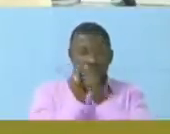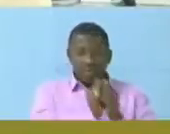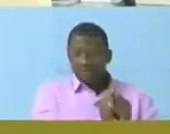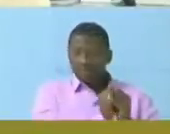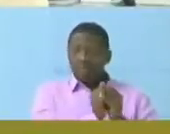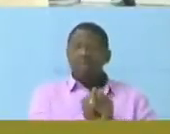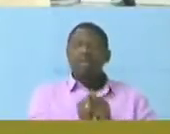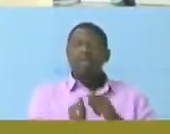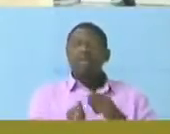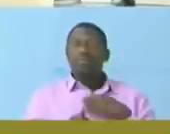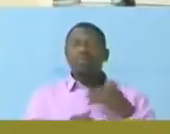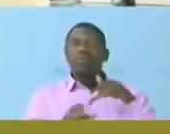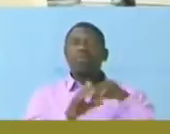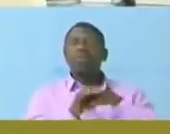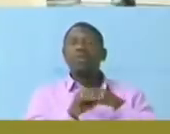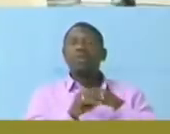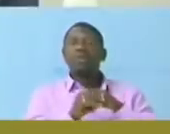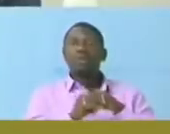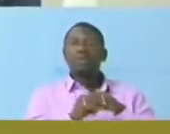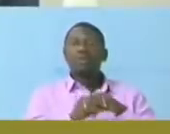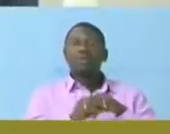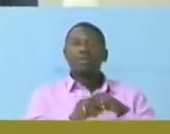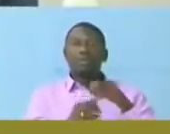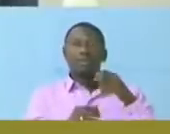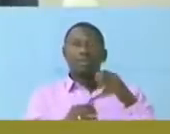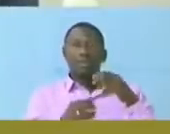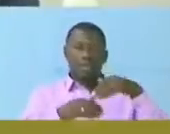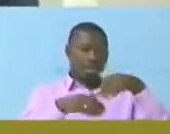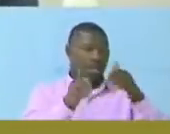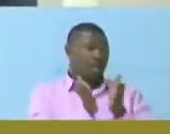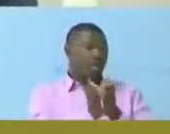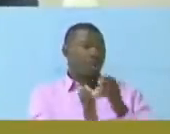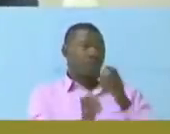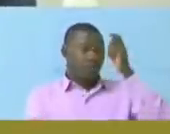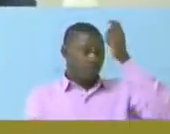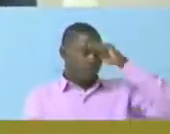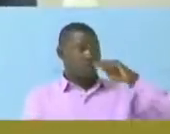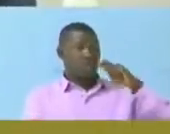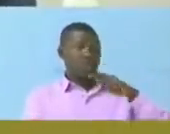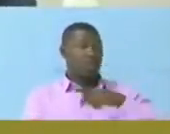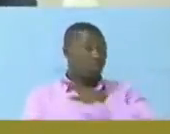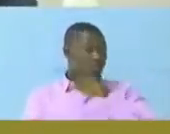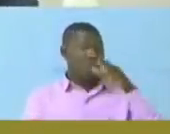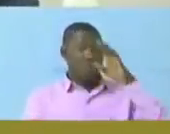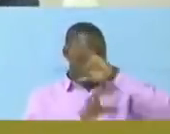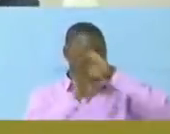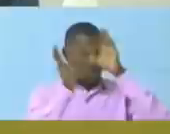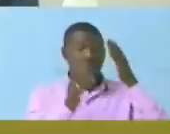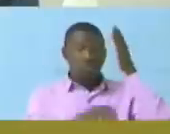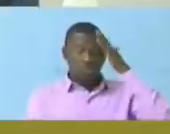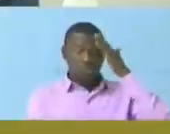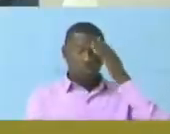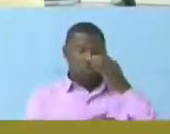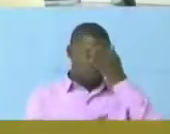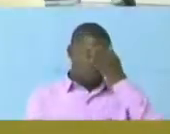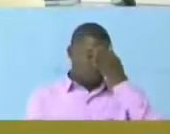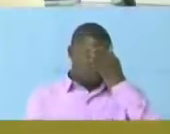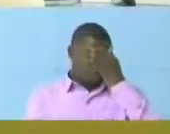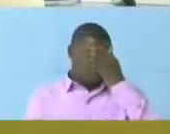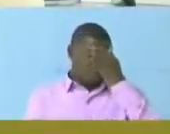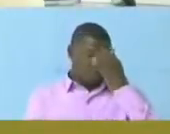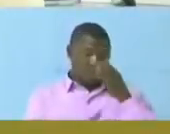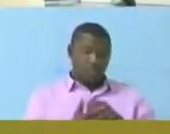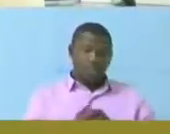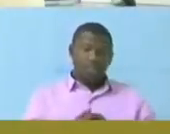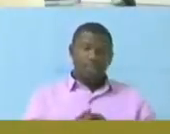the circles of police. A London, Nilan Talako, Maboro, and Surtu Hani Police will found La Fanala. Probably it will be